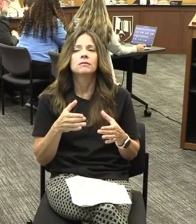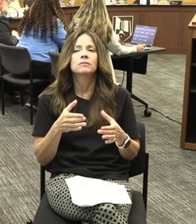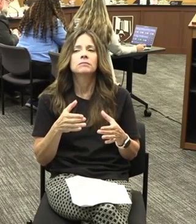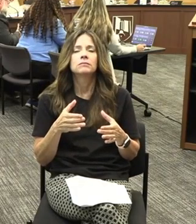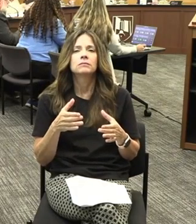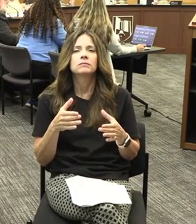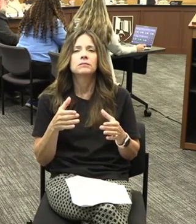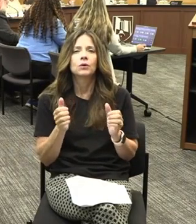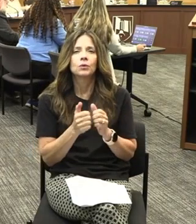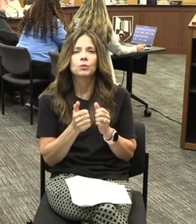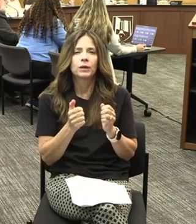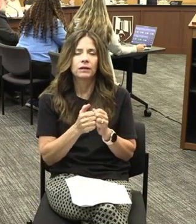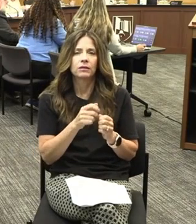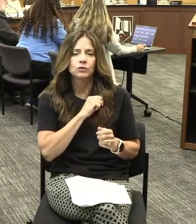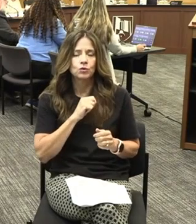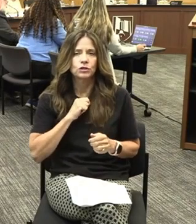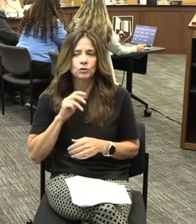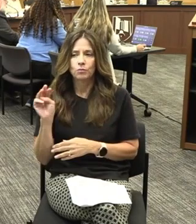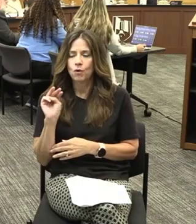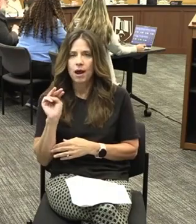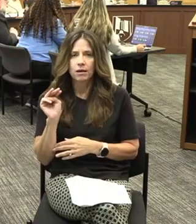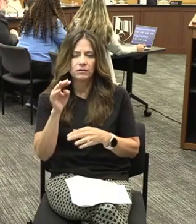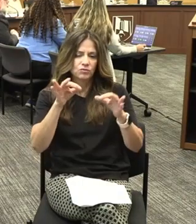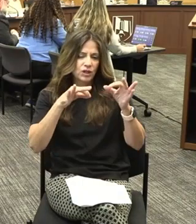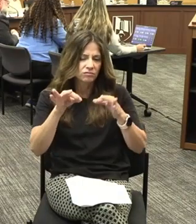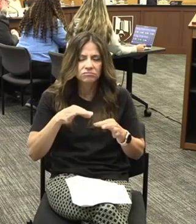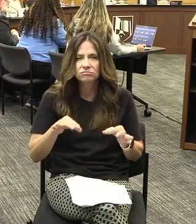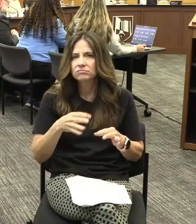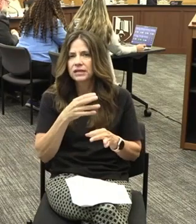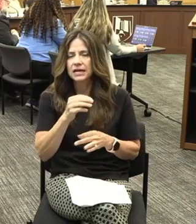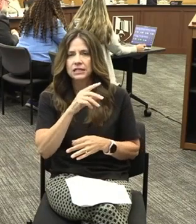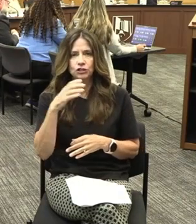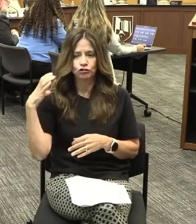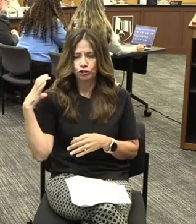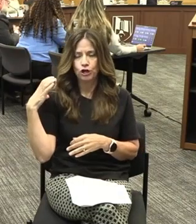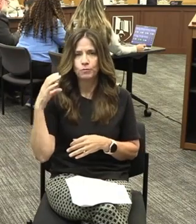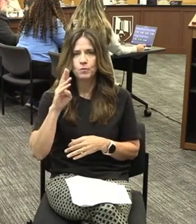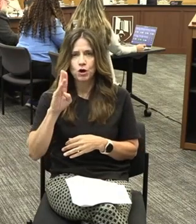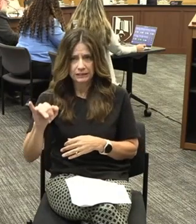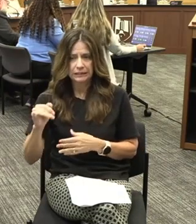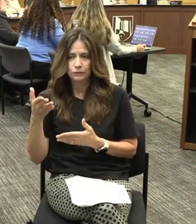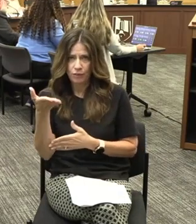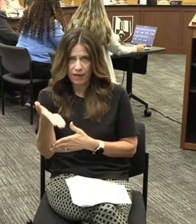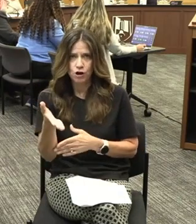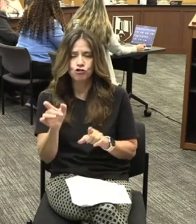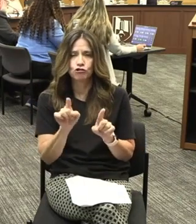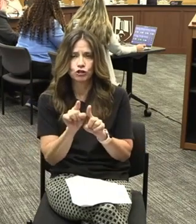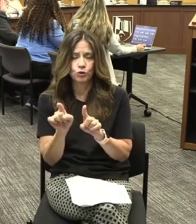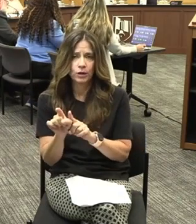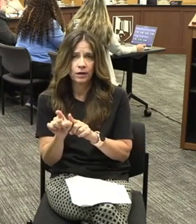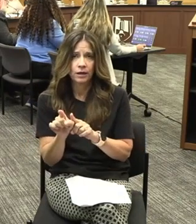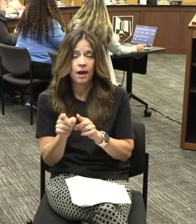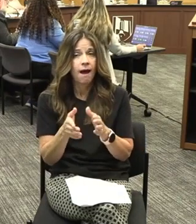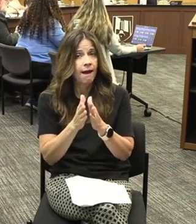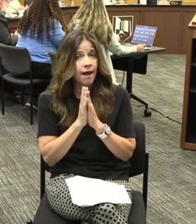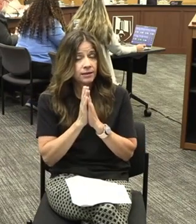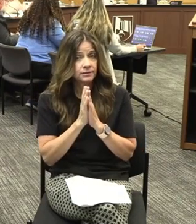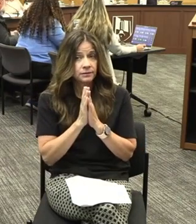with Trustee Morales and I walking through everything, Chairman Budzinski, you were in attendance as well. I did